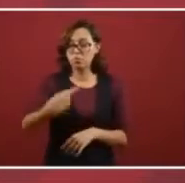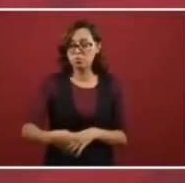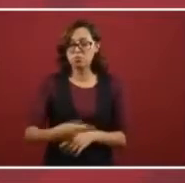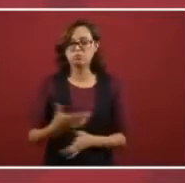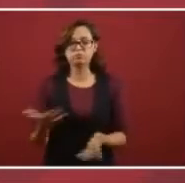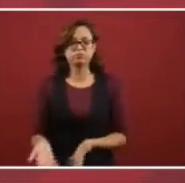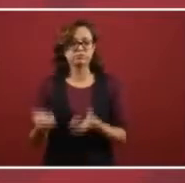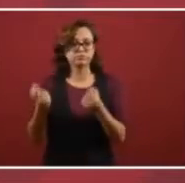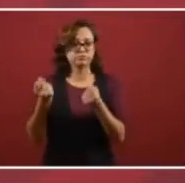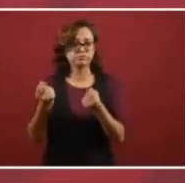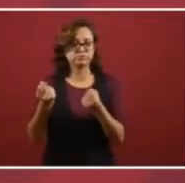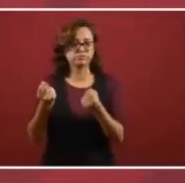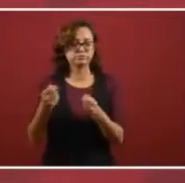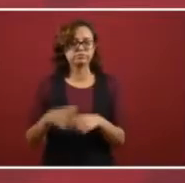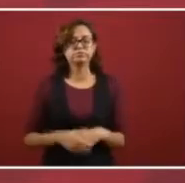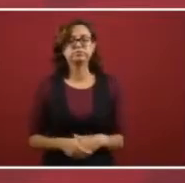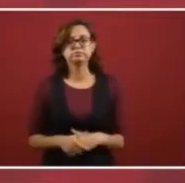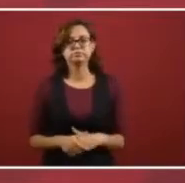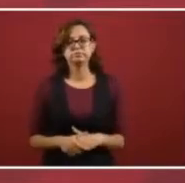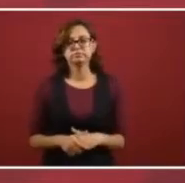of our natural resources.